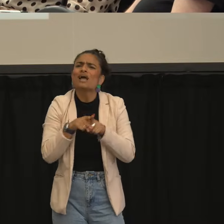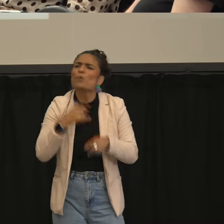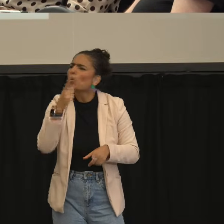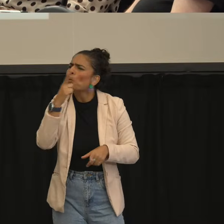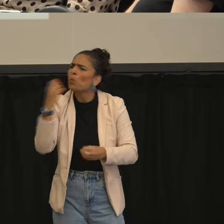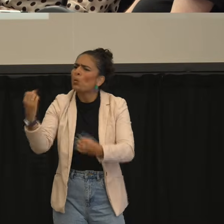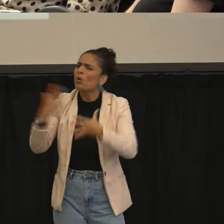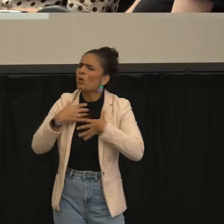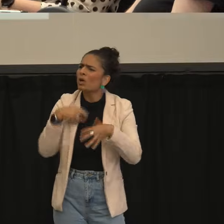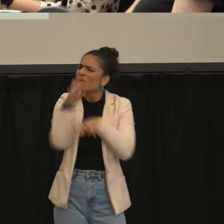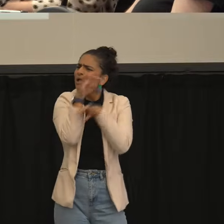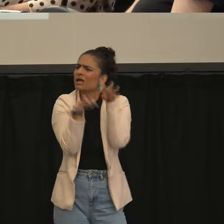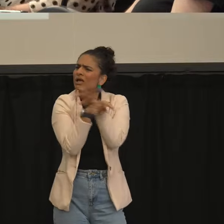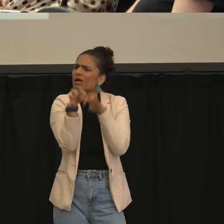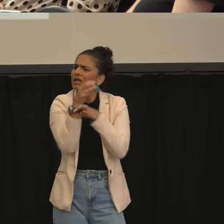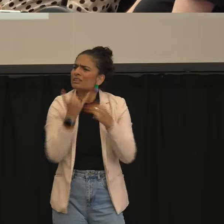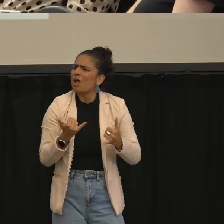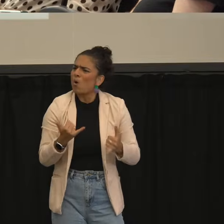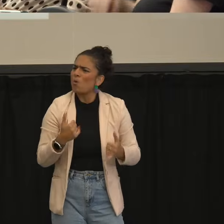Hands with Words.